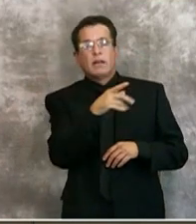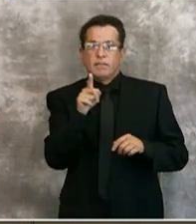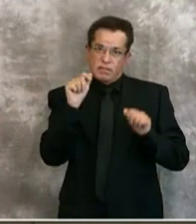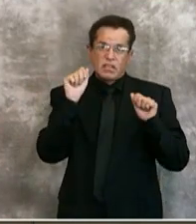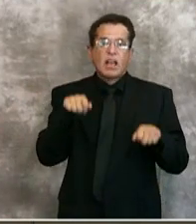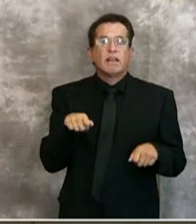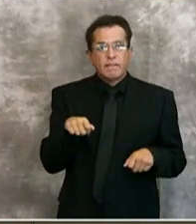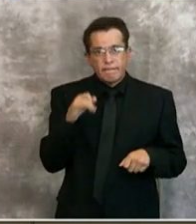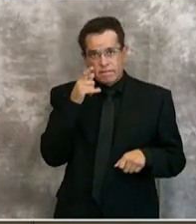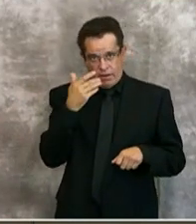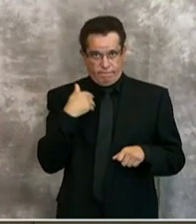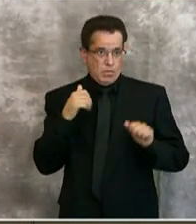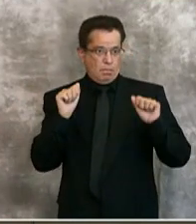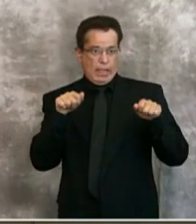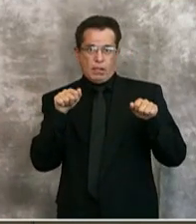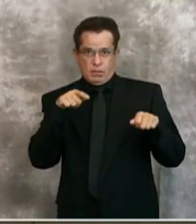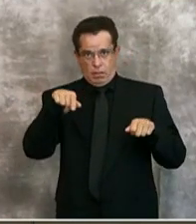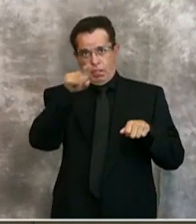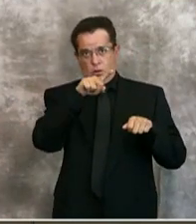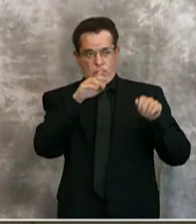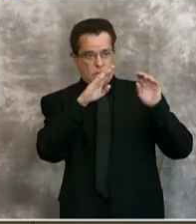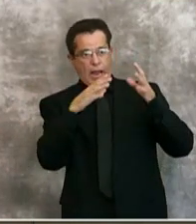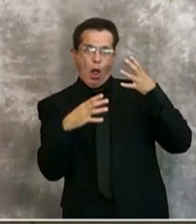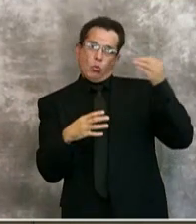salons or barbershops to